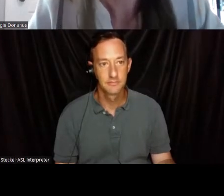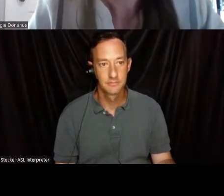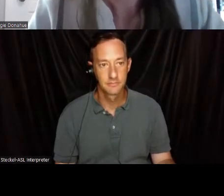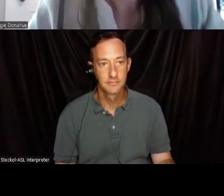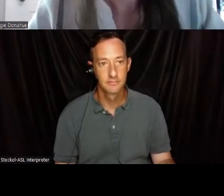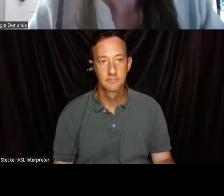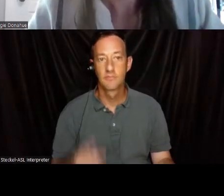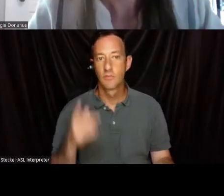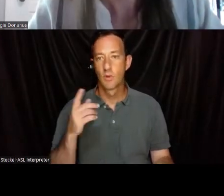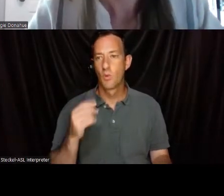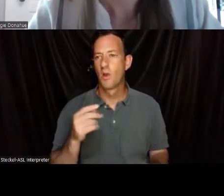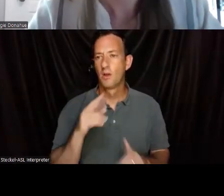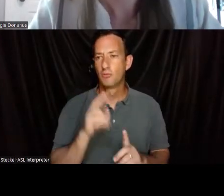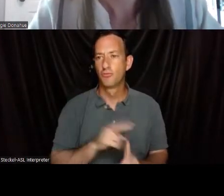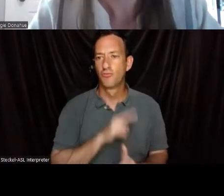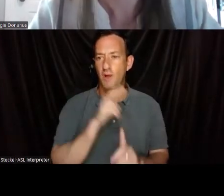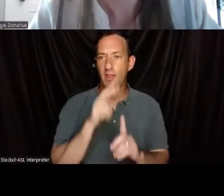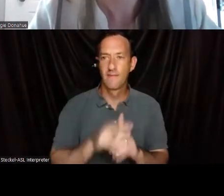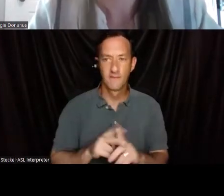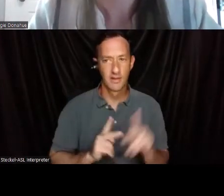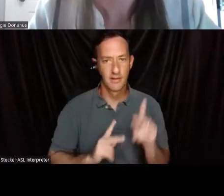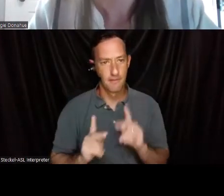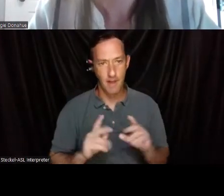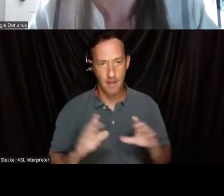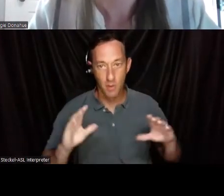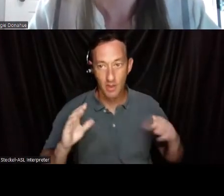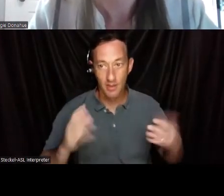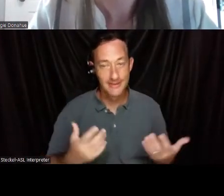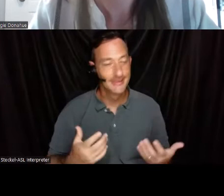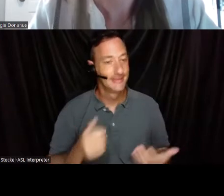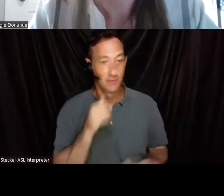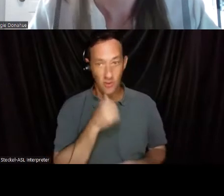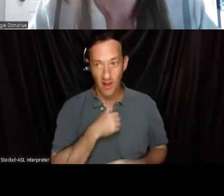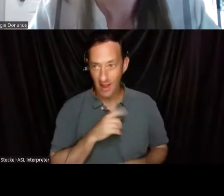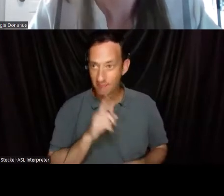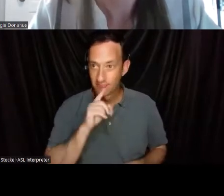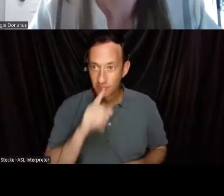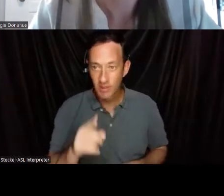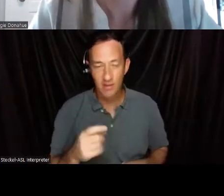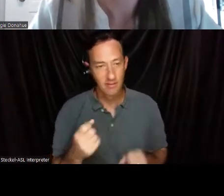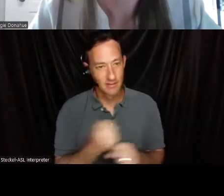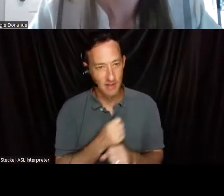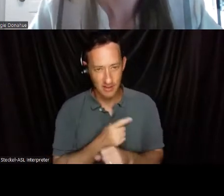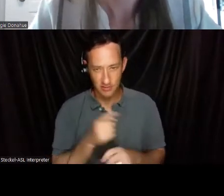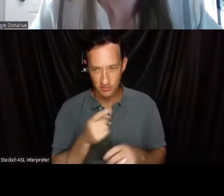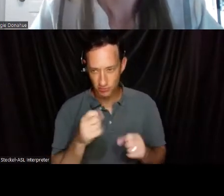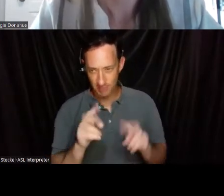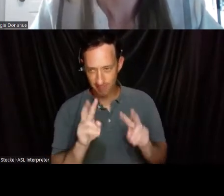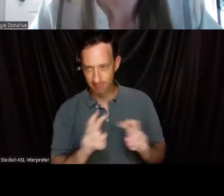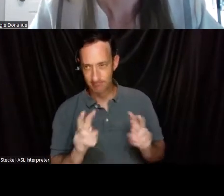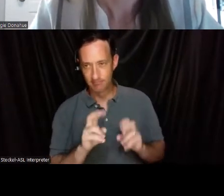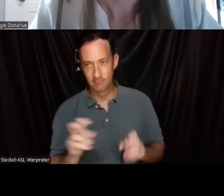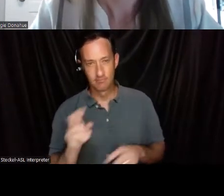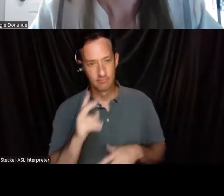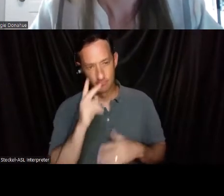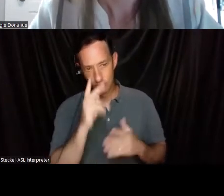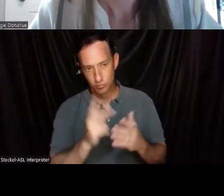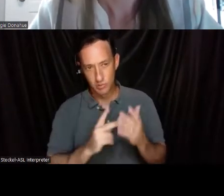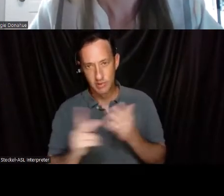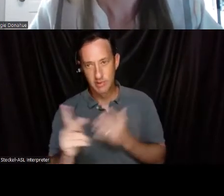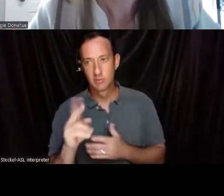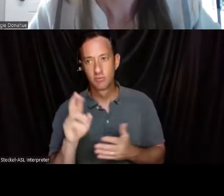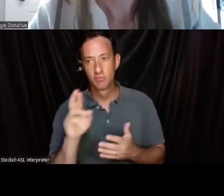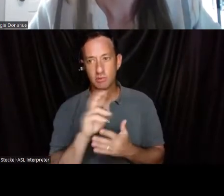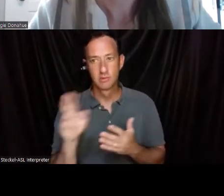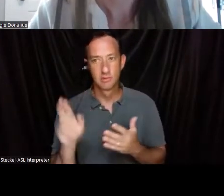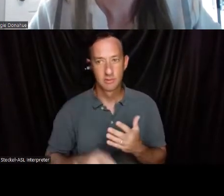what is the relevant population there if you don't have actual data and you're looking at this predictably results question?